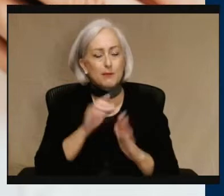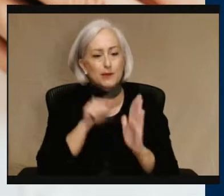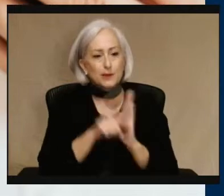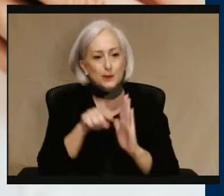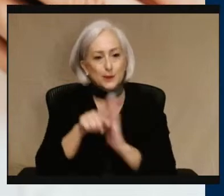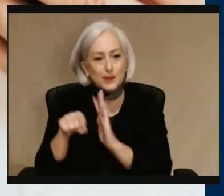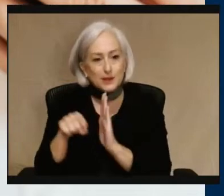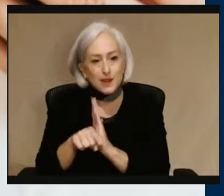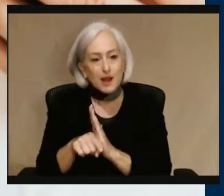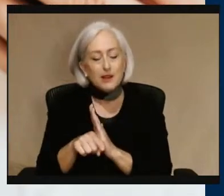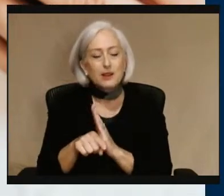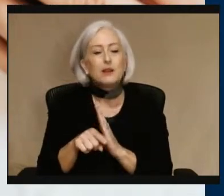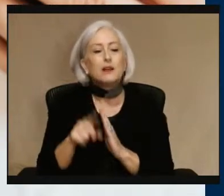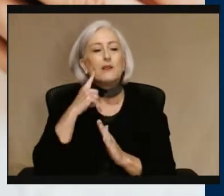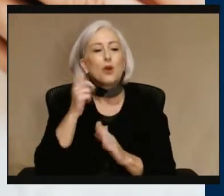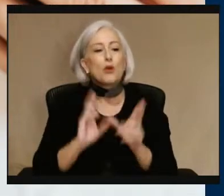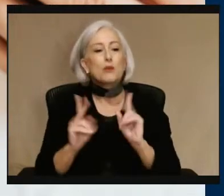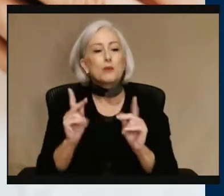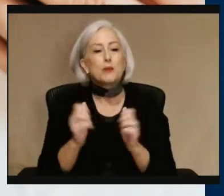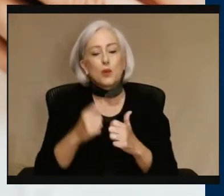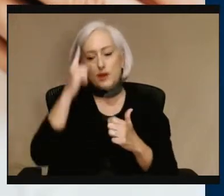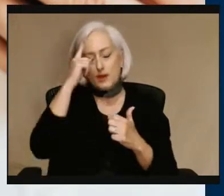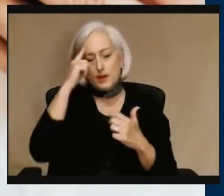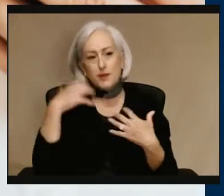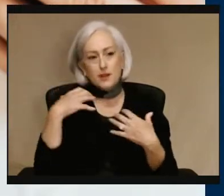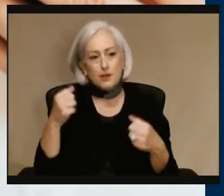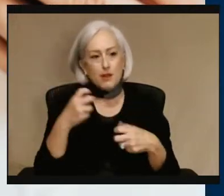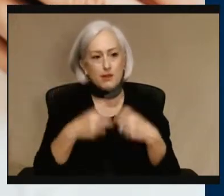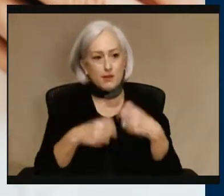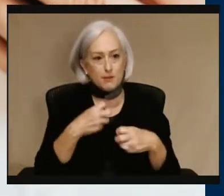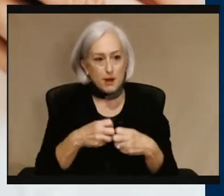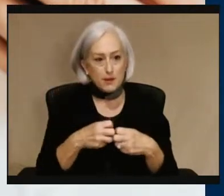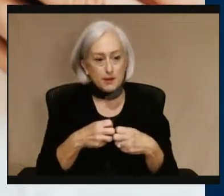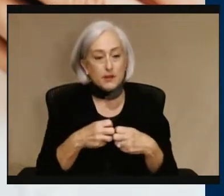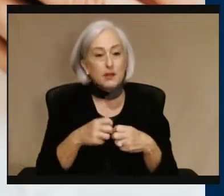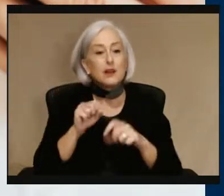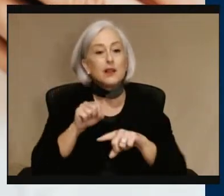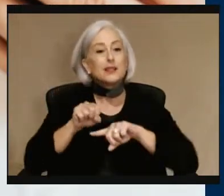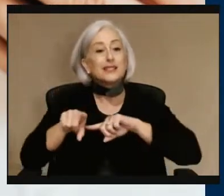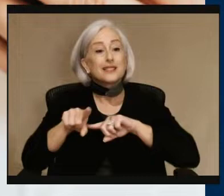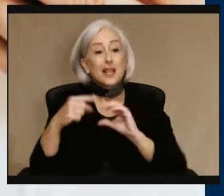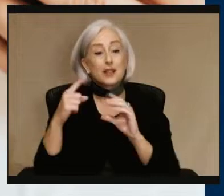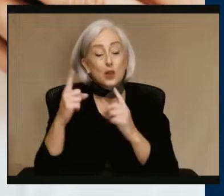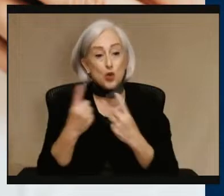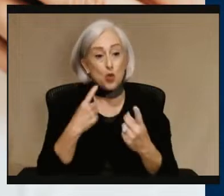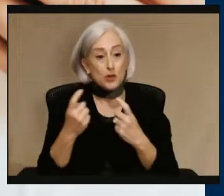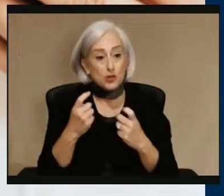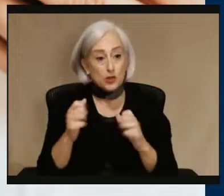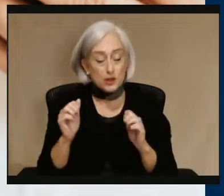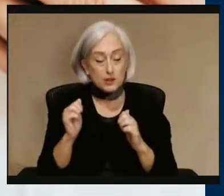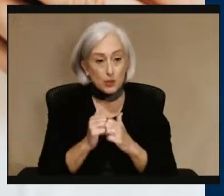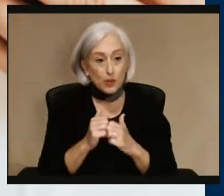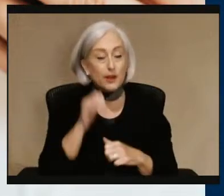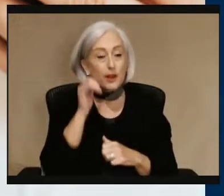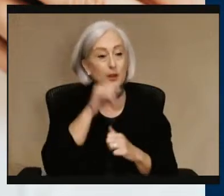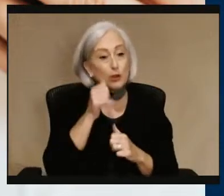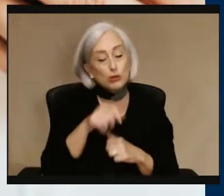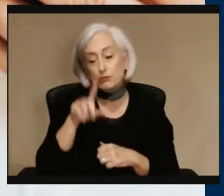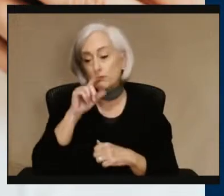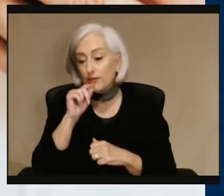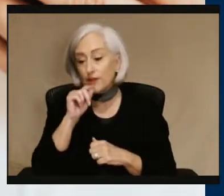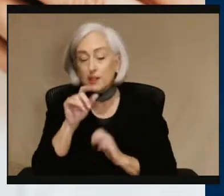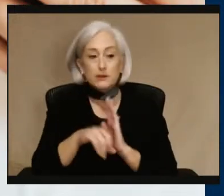sent in to us, please. Go to YouTube, Facebook, Twitter, or you can email us at the Medical News Network. You can find links to those right there on your